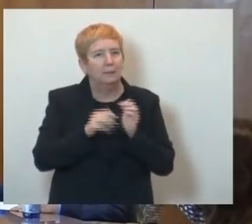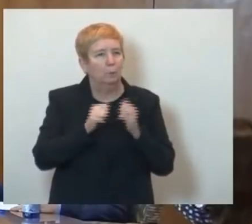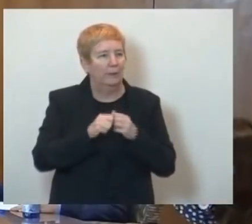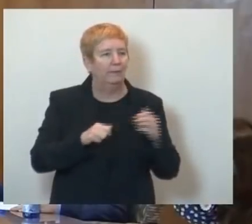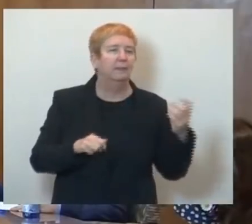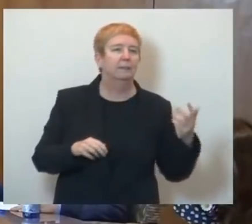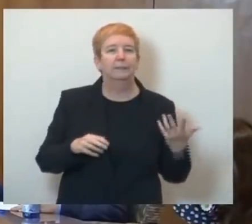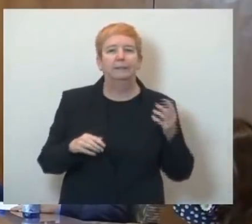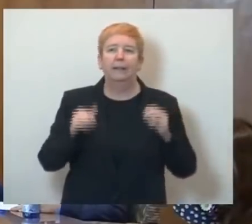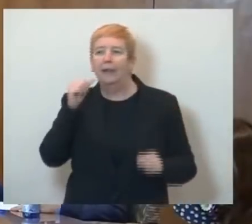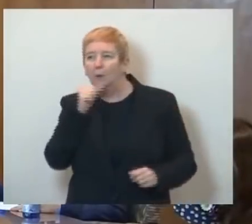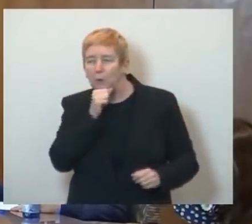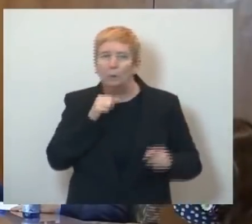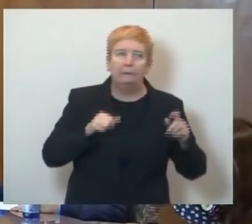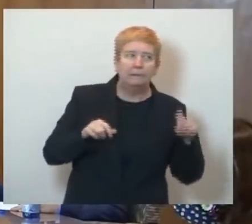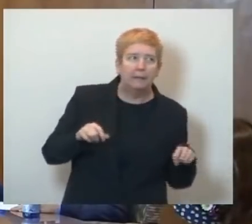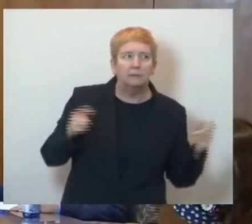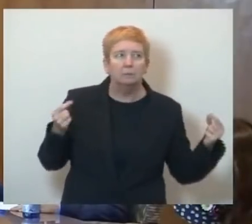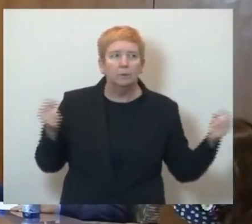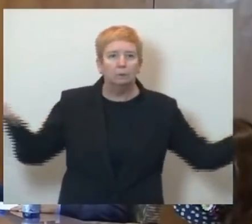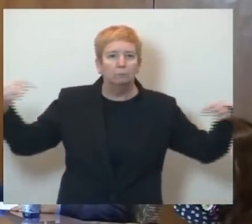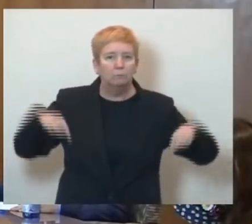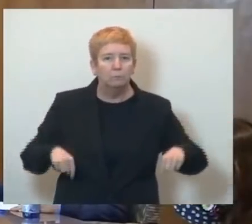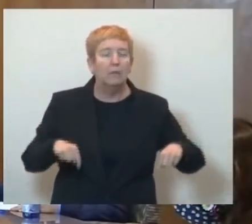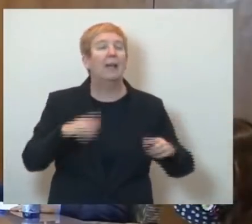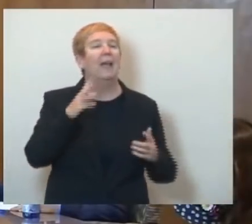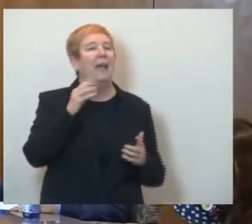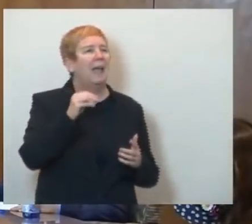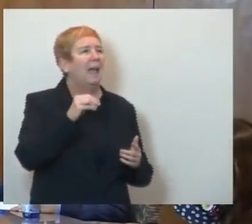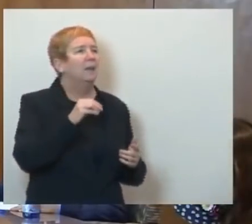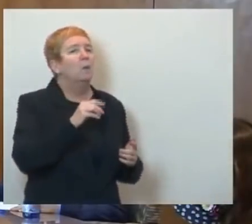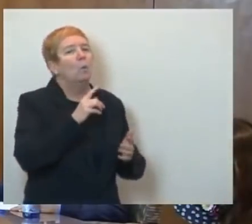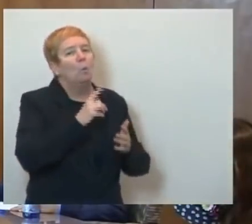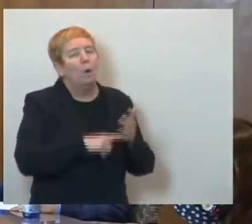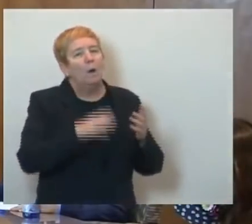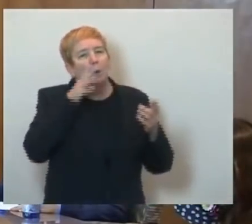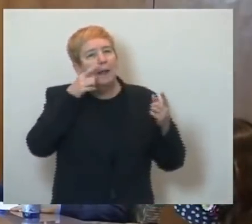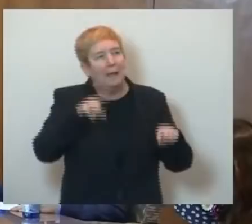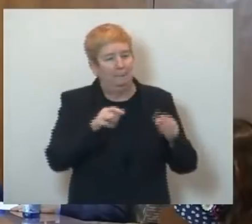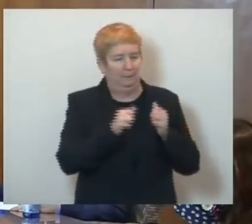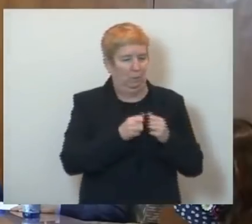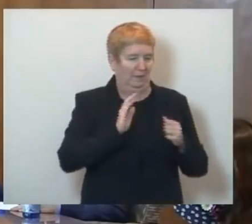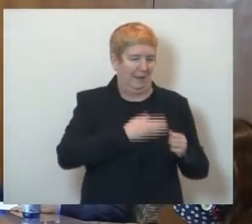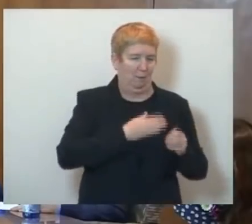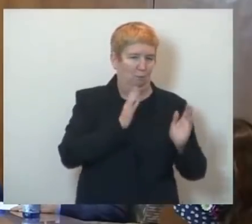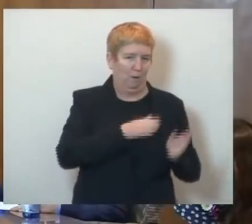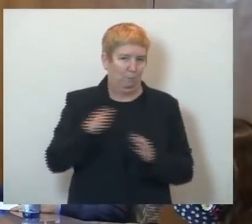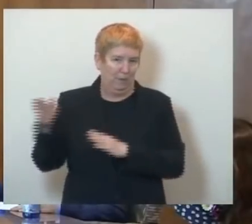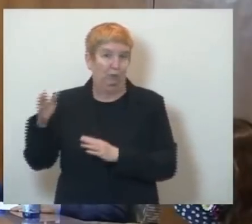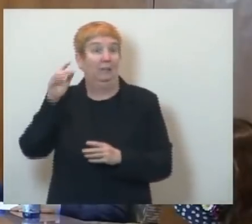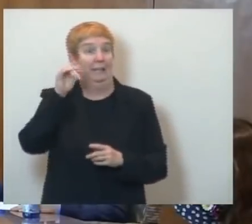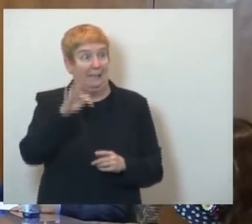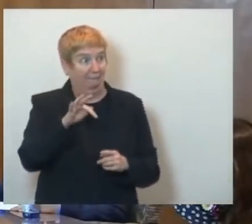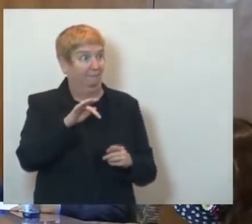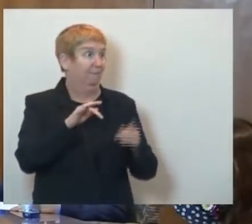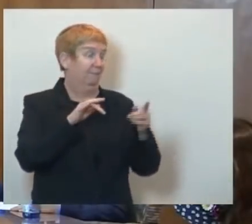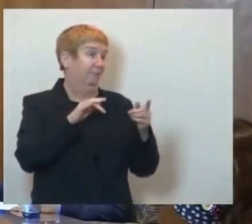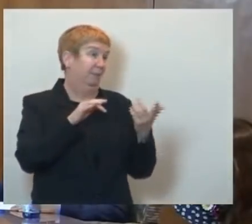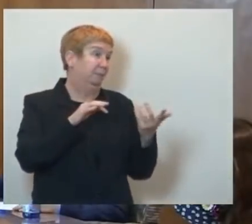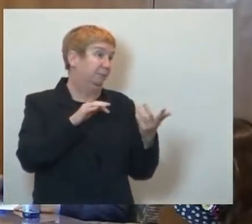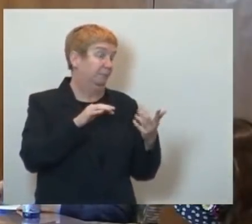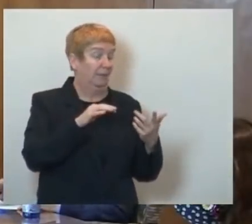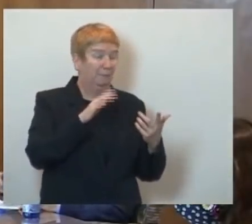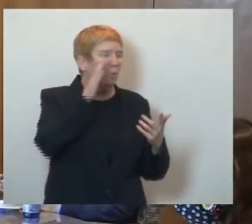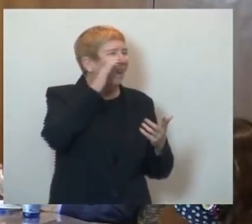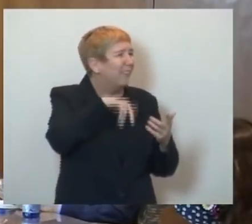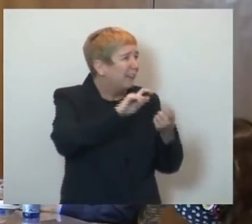this news about remdesivir would come into play with any of the preparations, if it would maybe change how the state